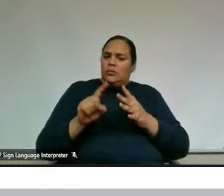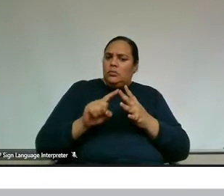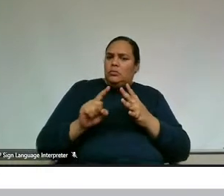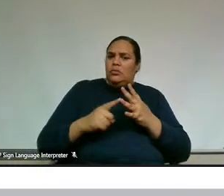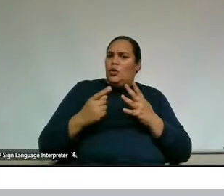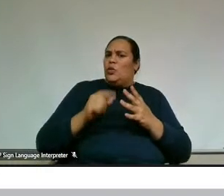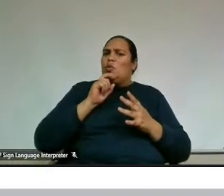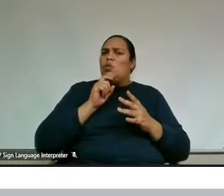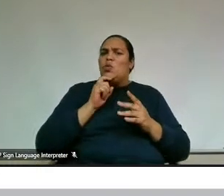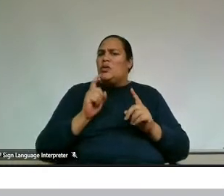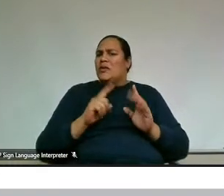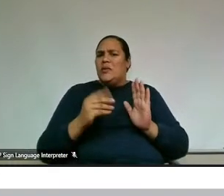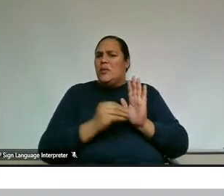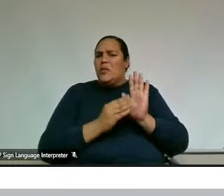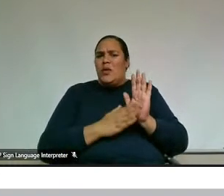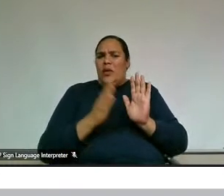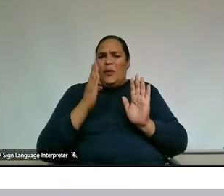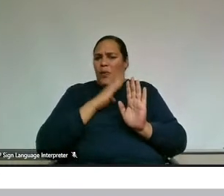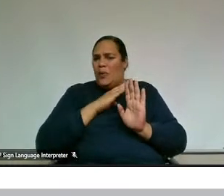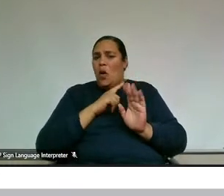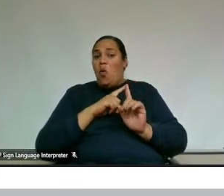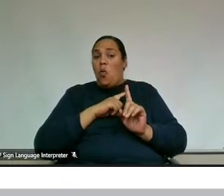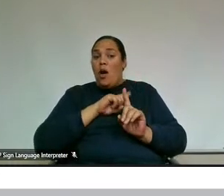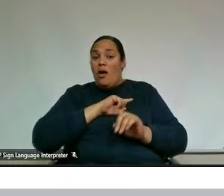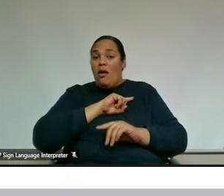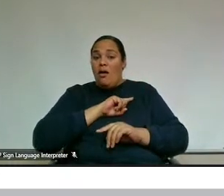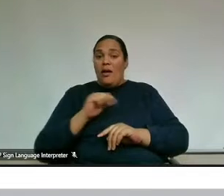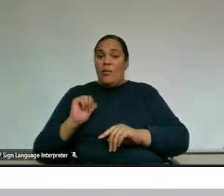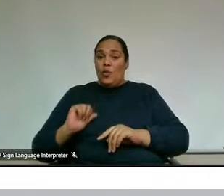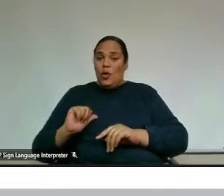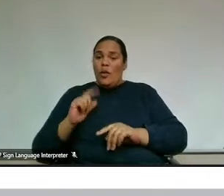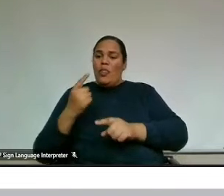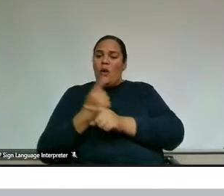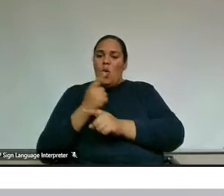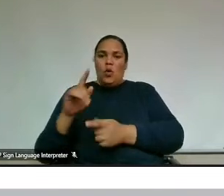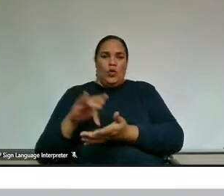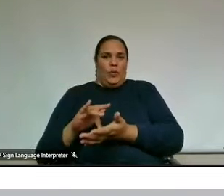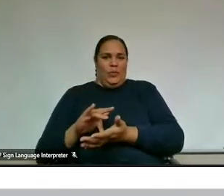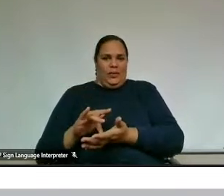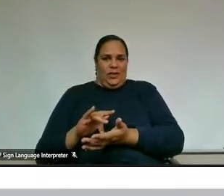to utilize, because most municipalities is always in a position